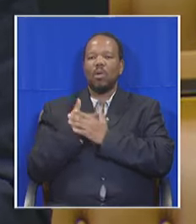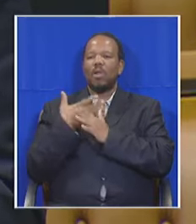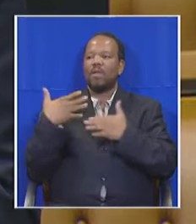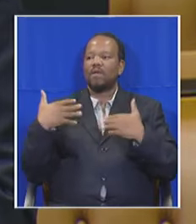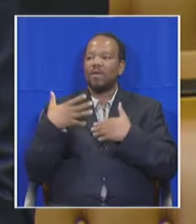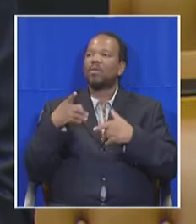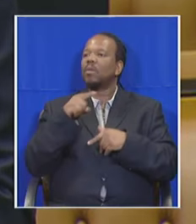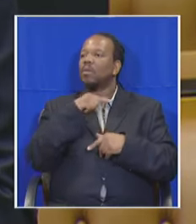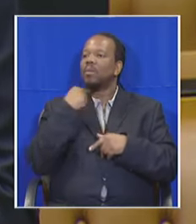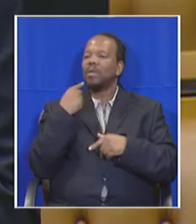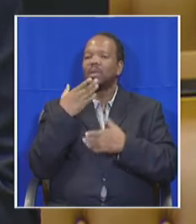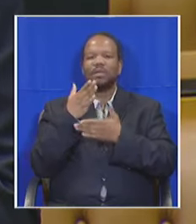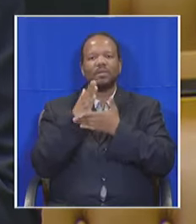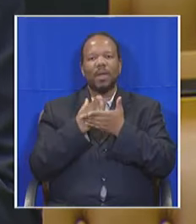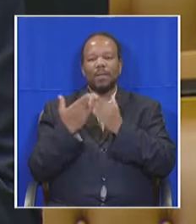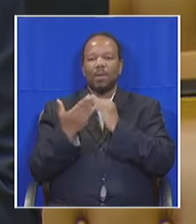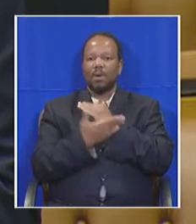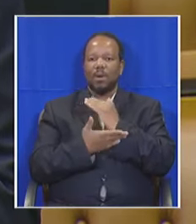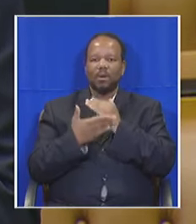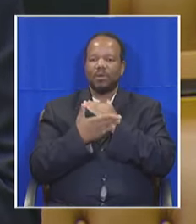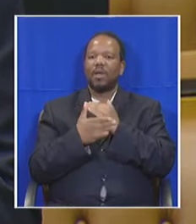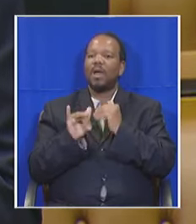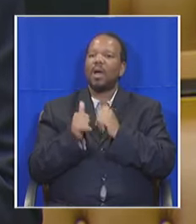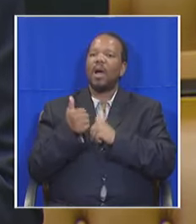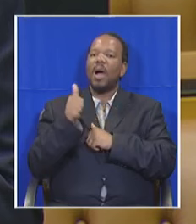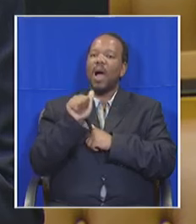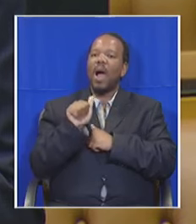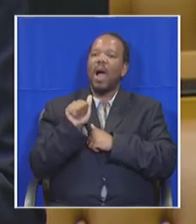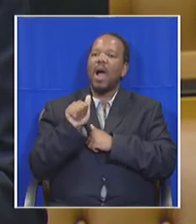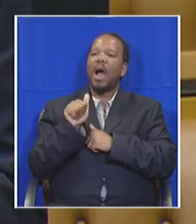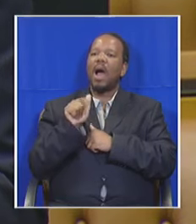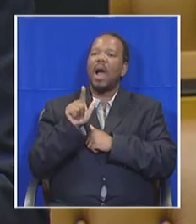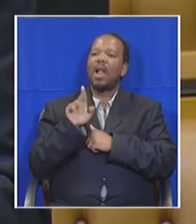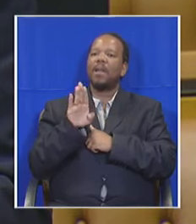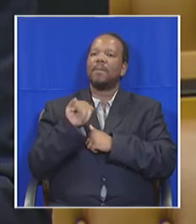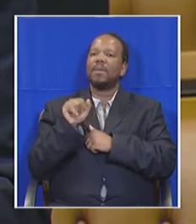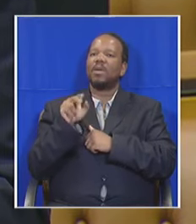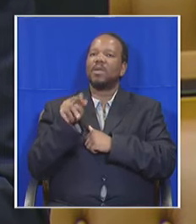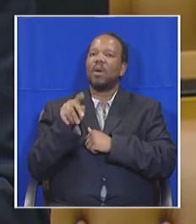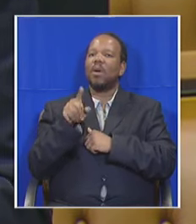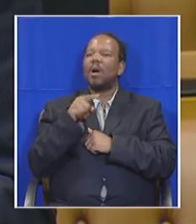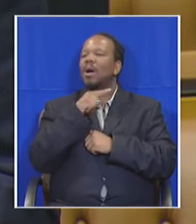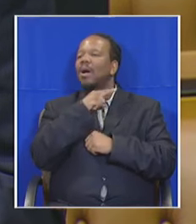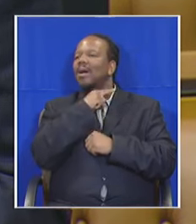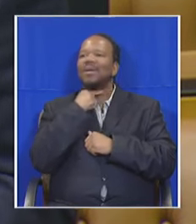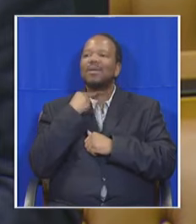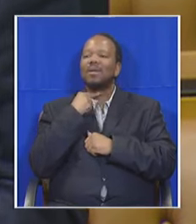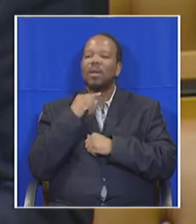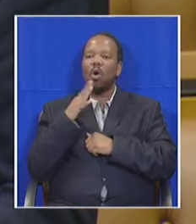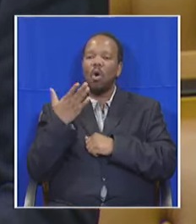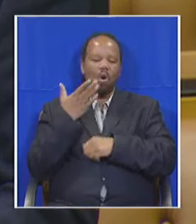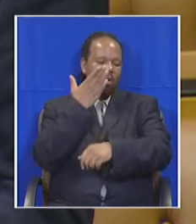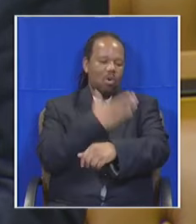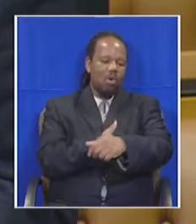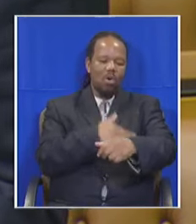acknowledges that in some countries, people with albinism, children included, are killed and dismembered for ritual